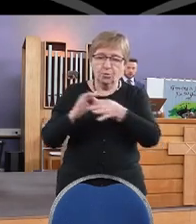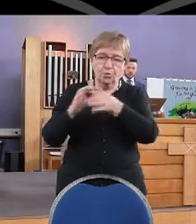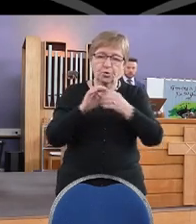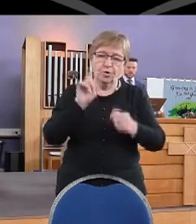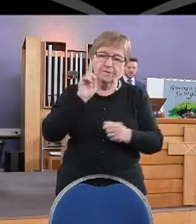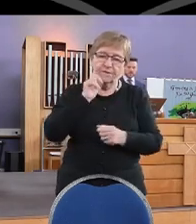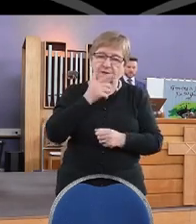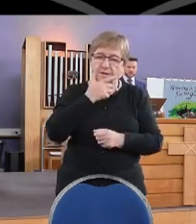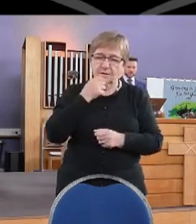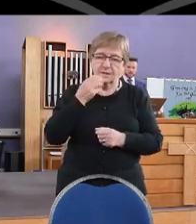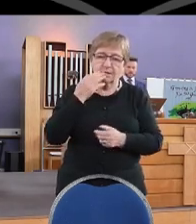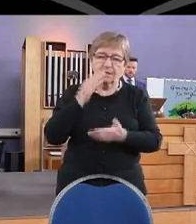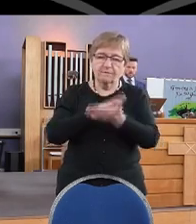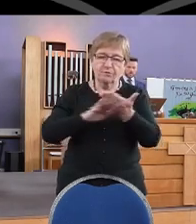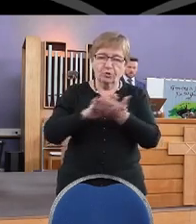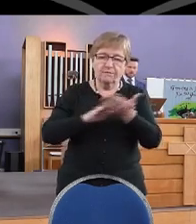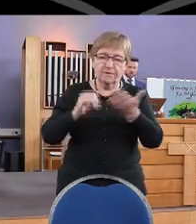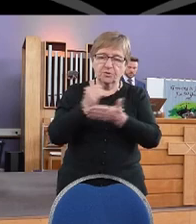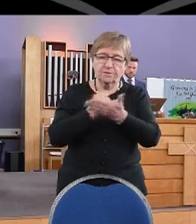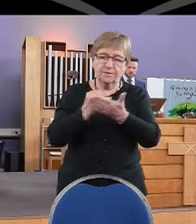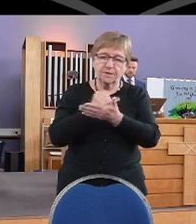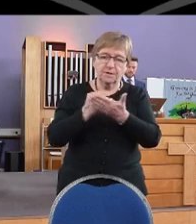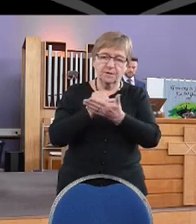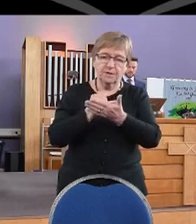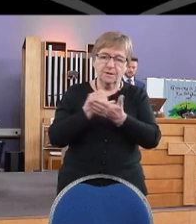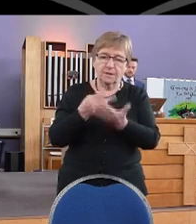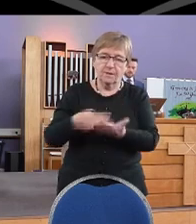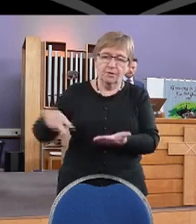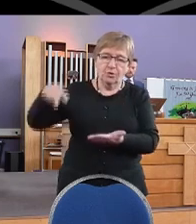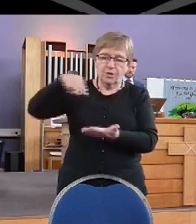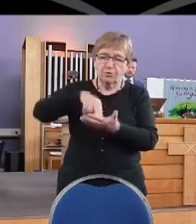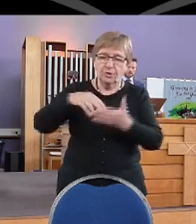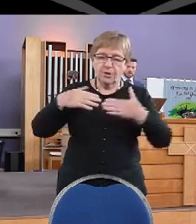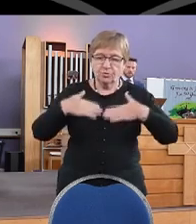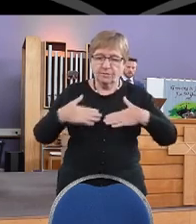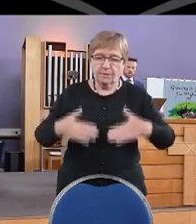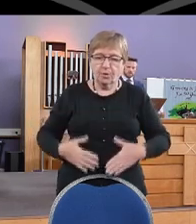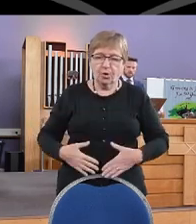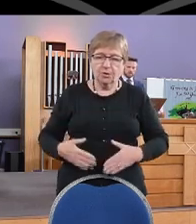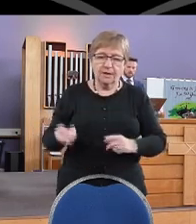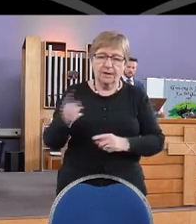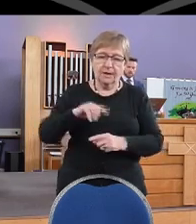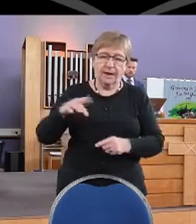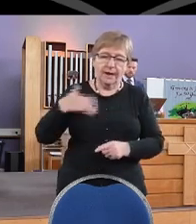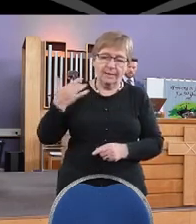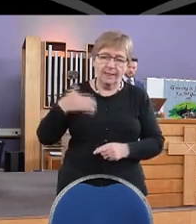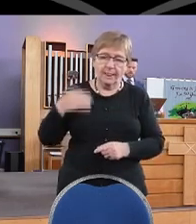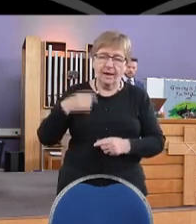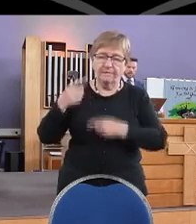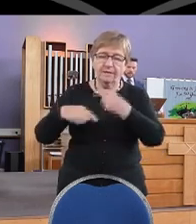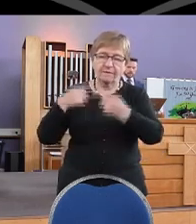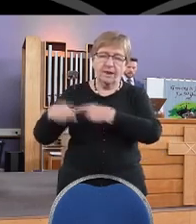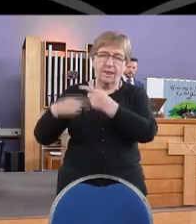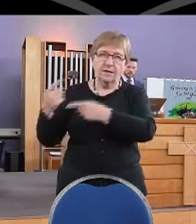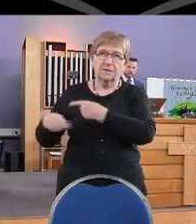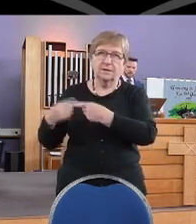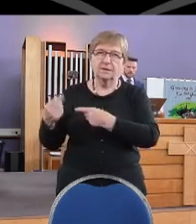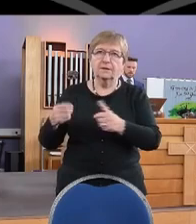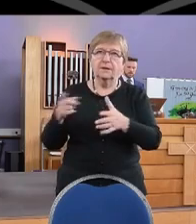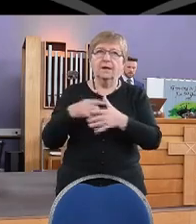the communion of saints, the forgiveness of sins, the resurrection of the body, and the life